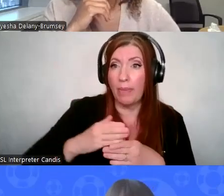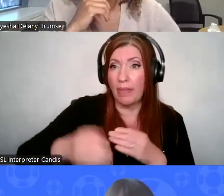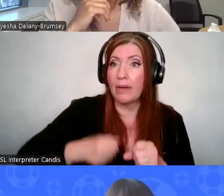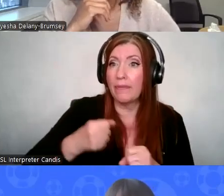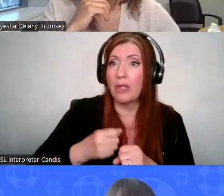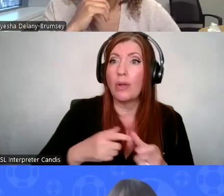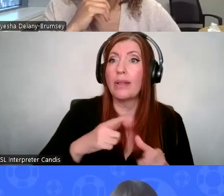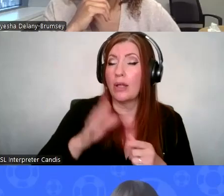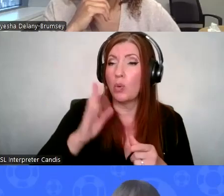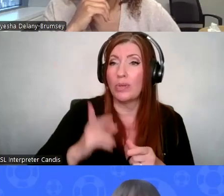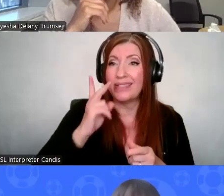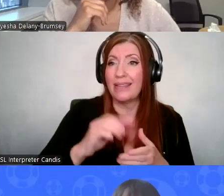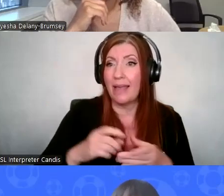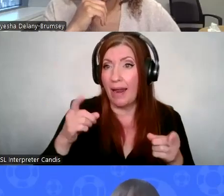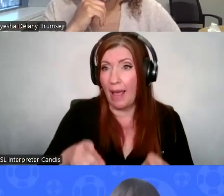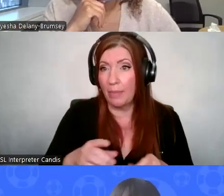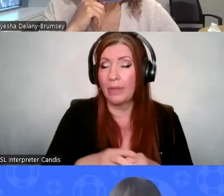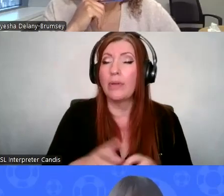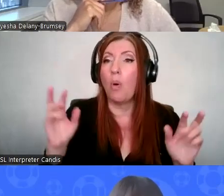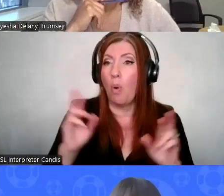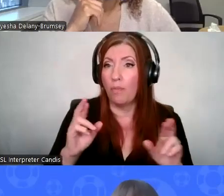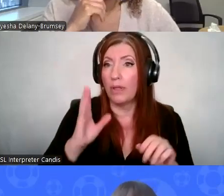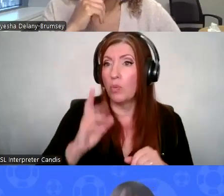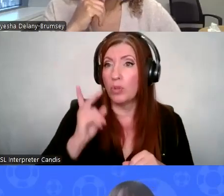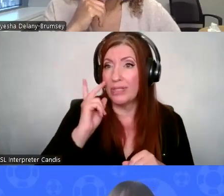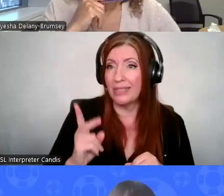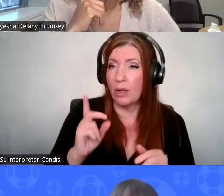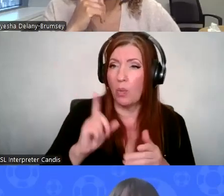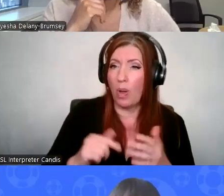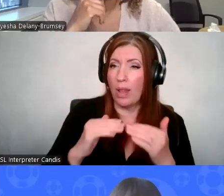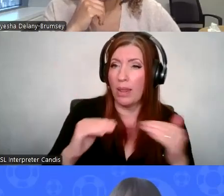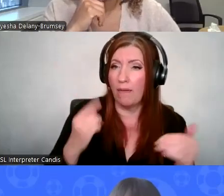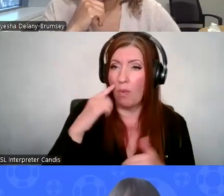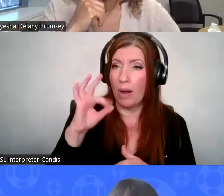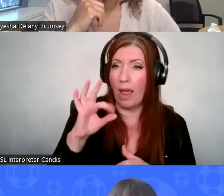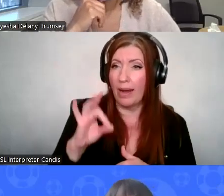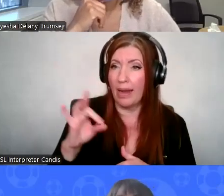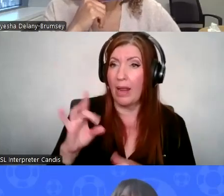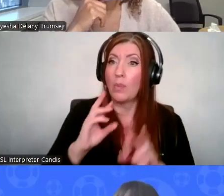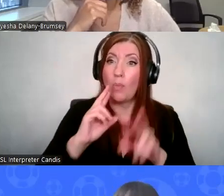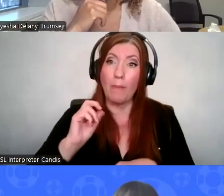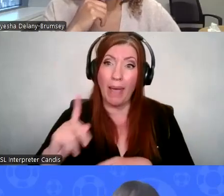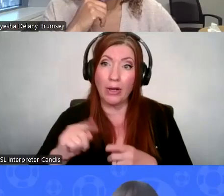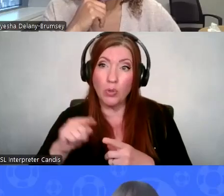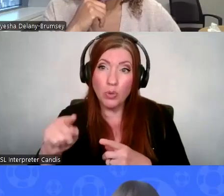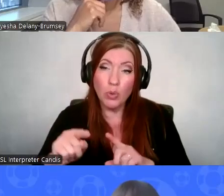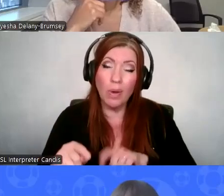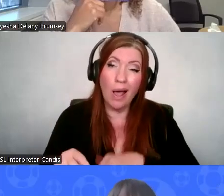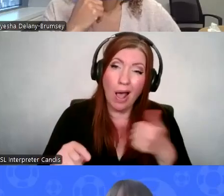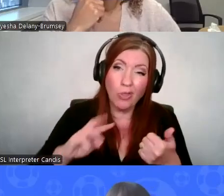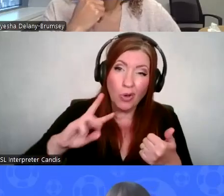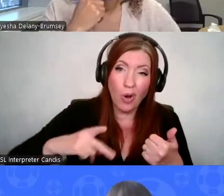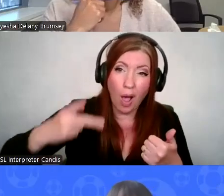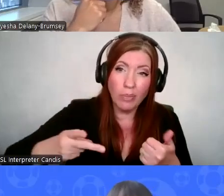see that come through. And hopefully, we would see what the levels are for 988. We'd report that back to you. On the other flip side of things,